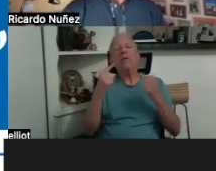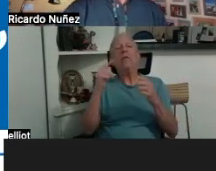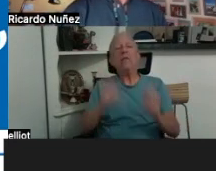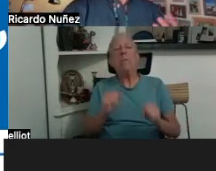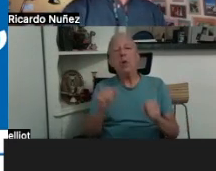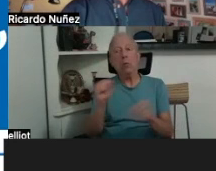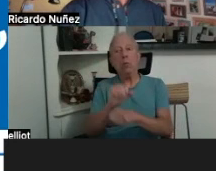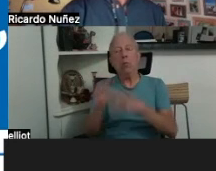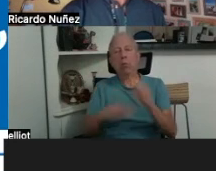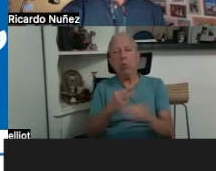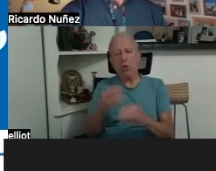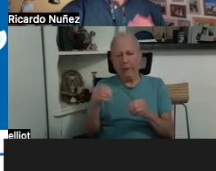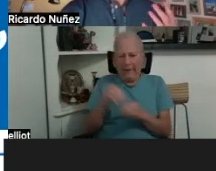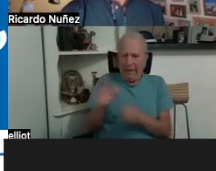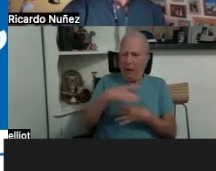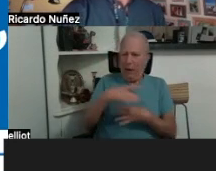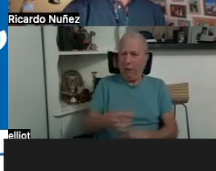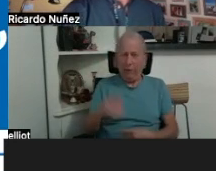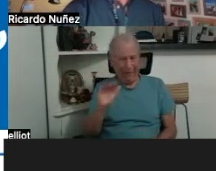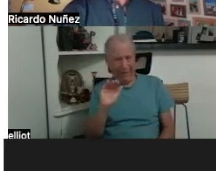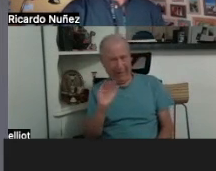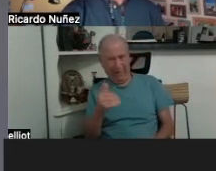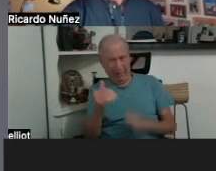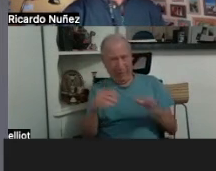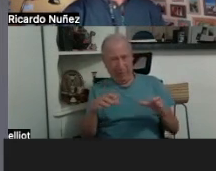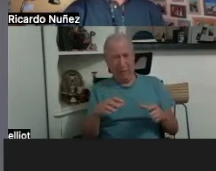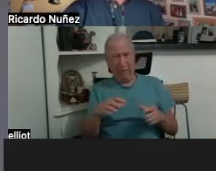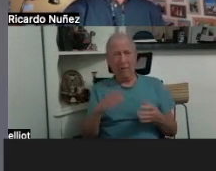conduct seem to give us latitude when we're advising our clients.